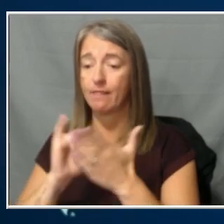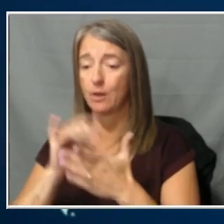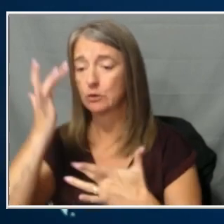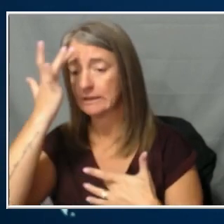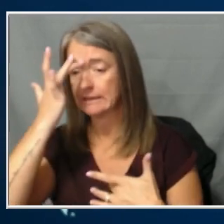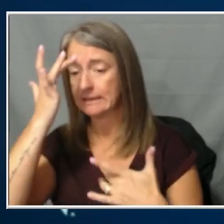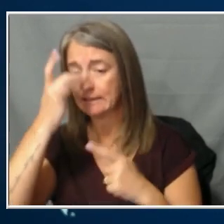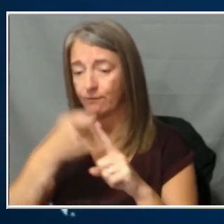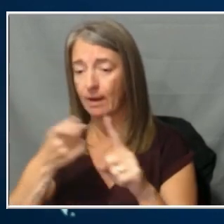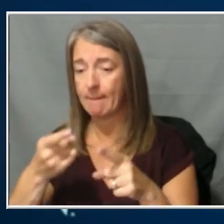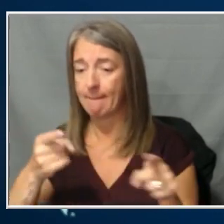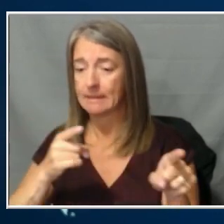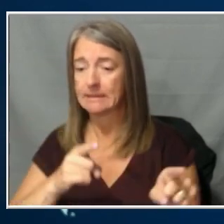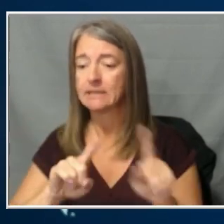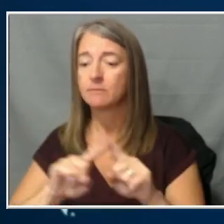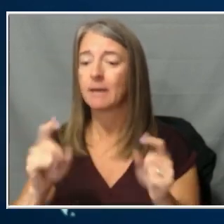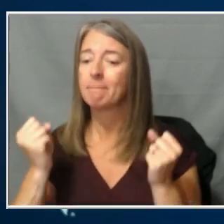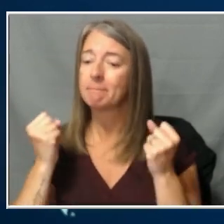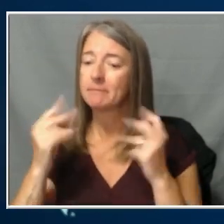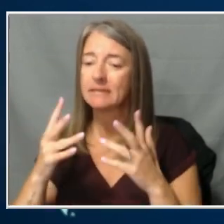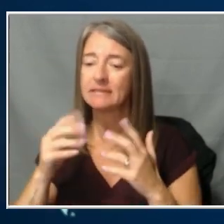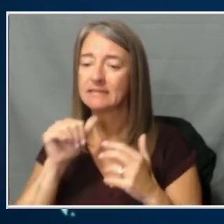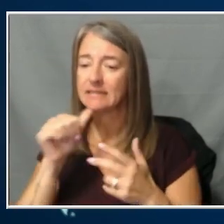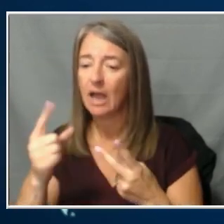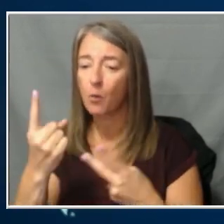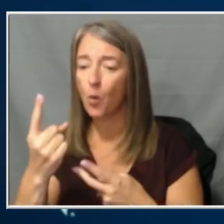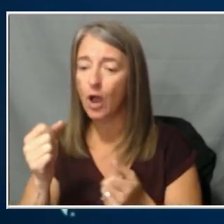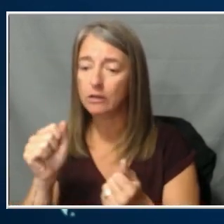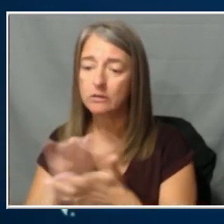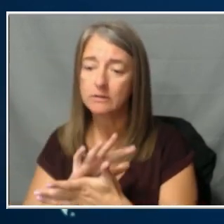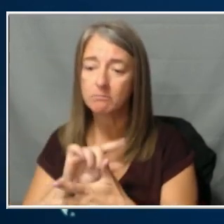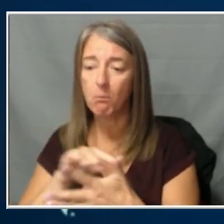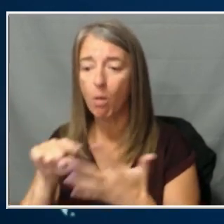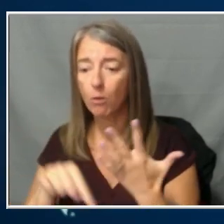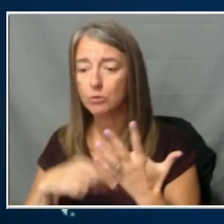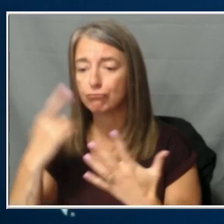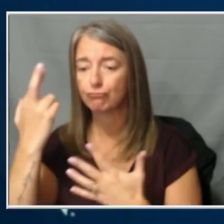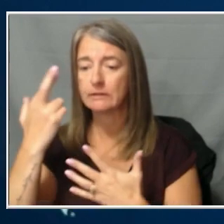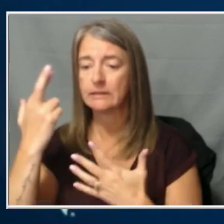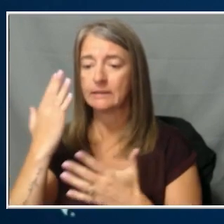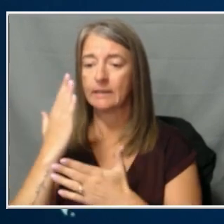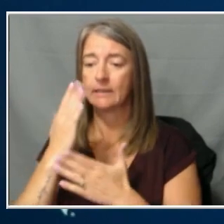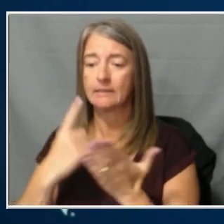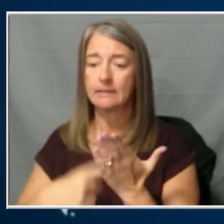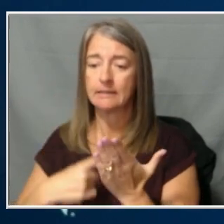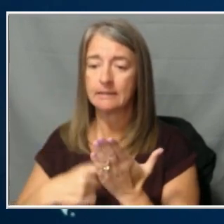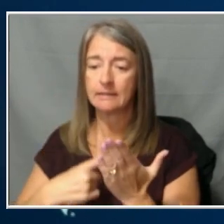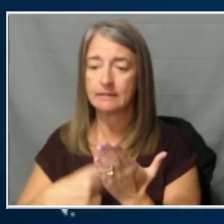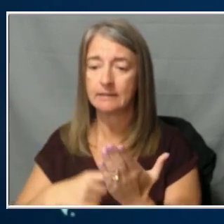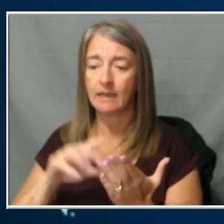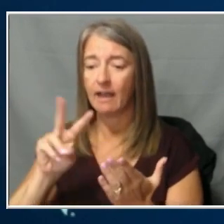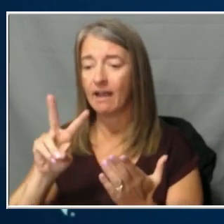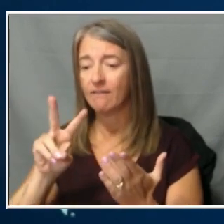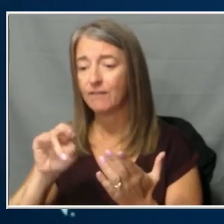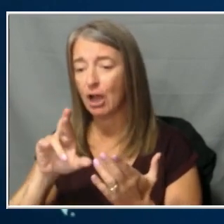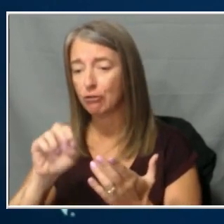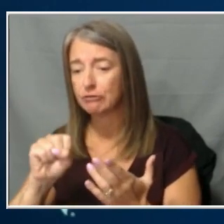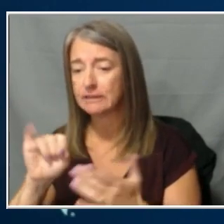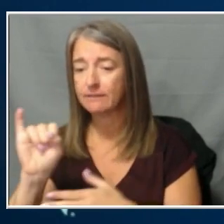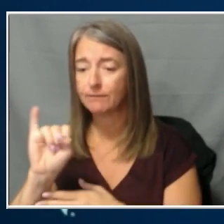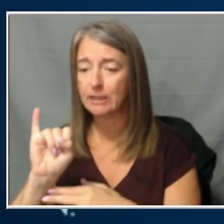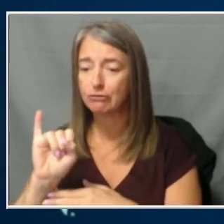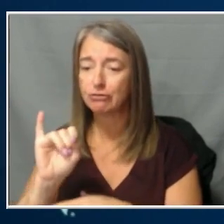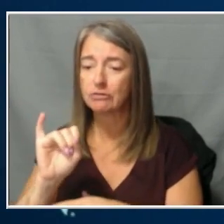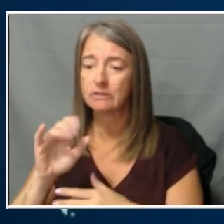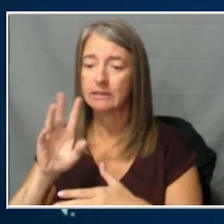And but many, it's probably not one cause, there's multiple causes. Maybe sometimes it's a virus infection that triggers an immune response